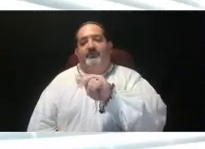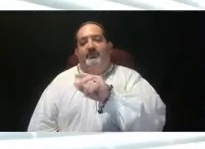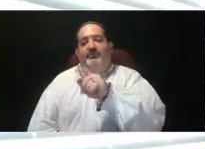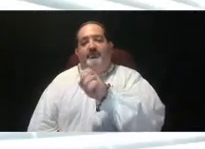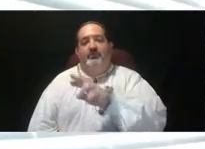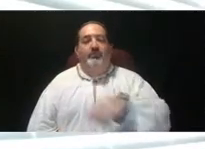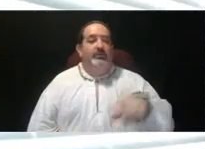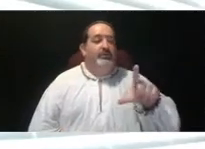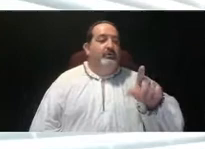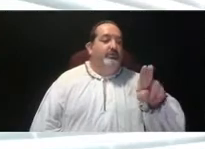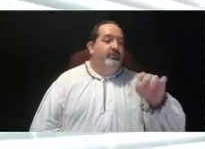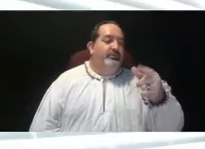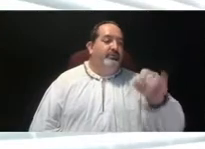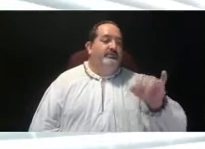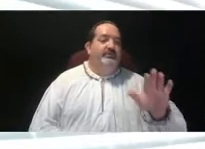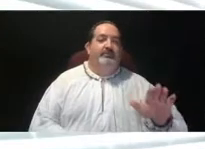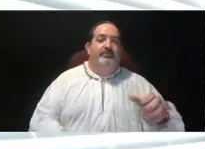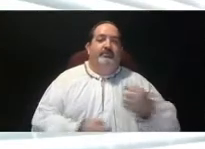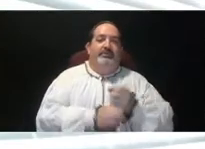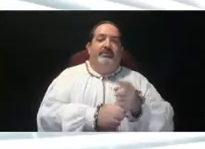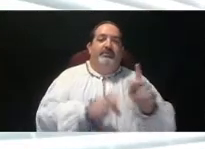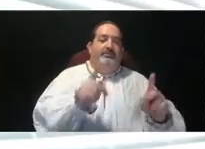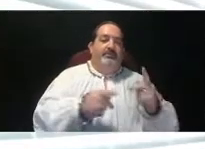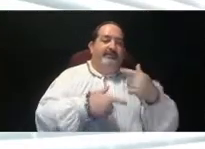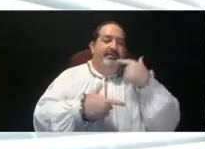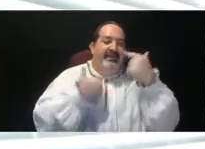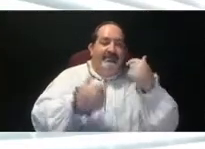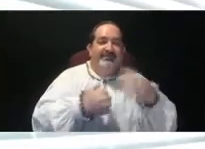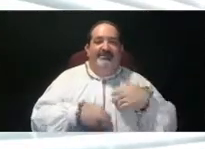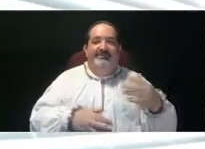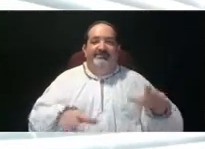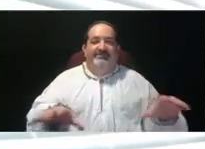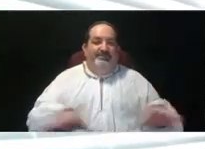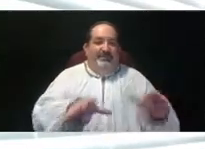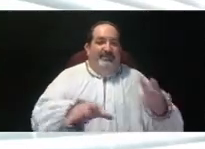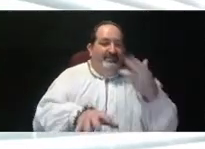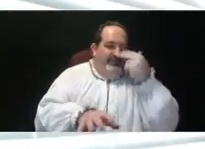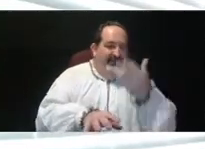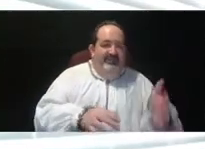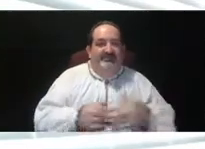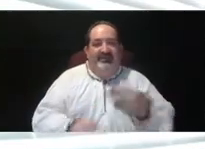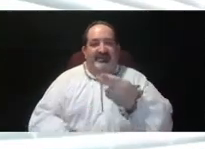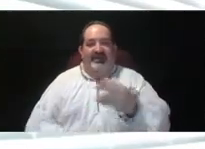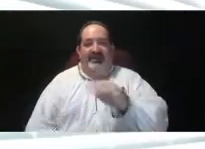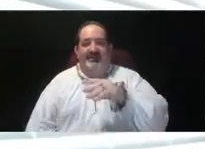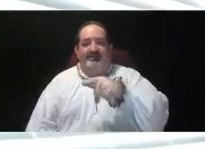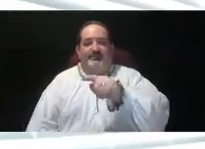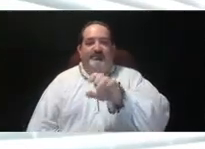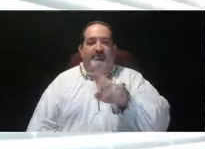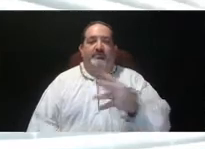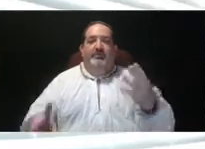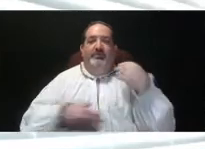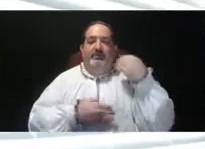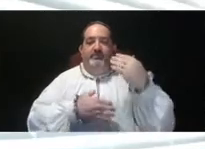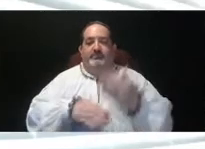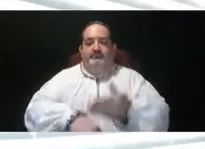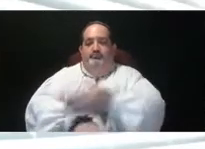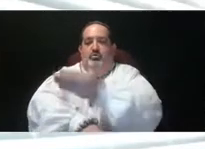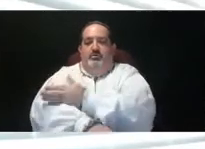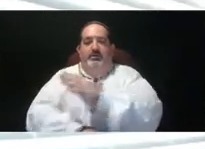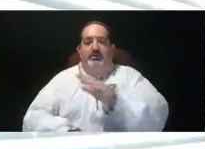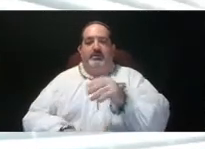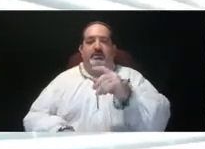makes people laugh with his shenanigans on the Rapier field, and Hampton has made so much progress in Rapier.